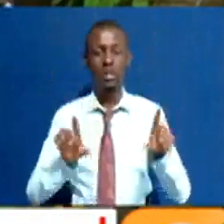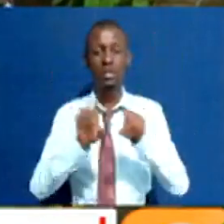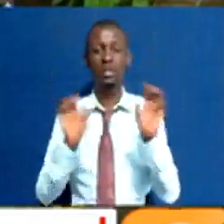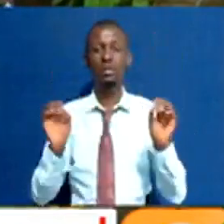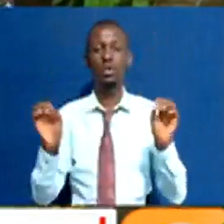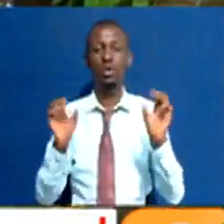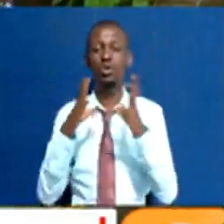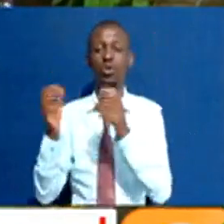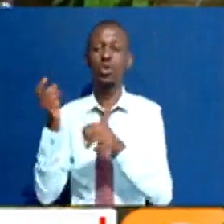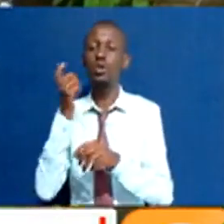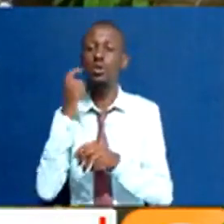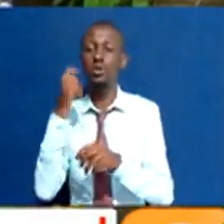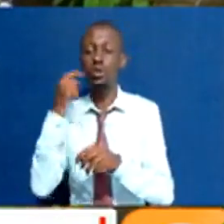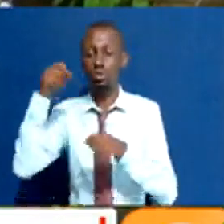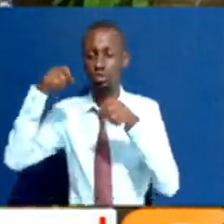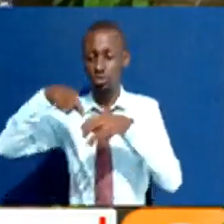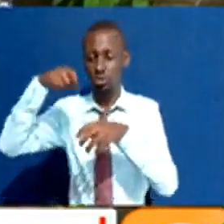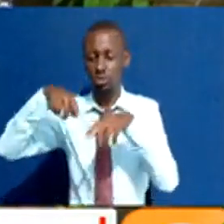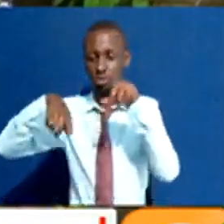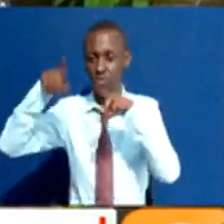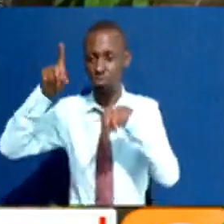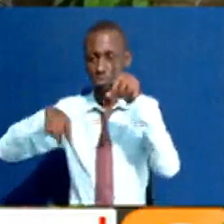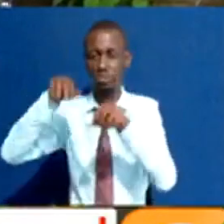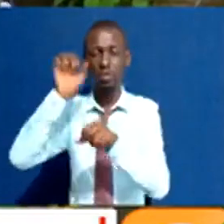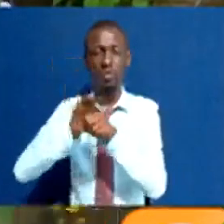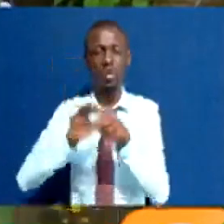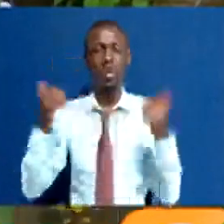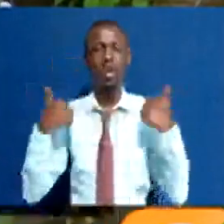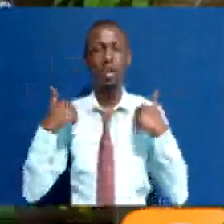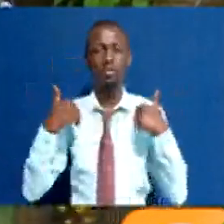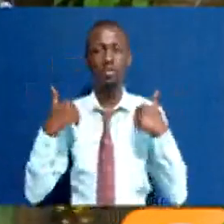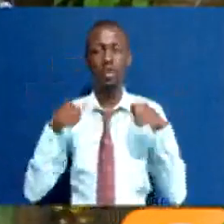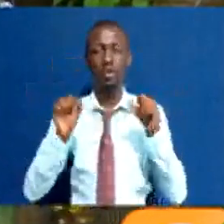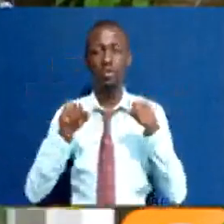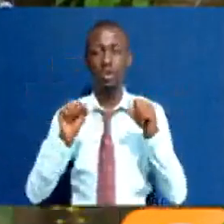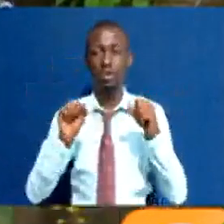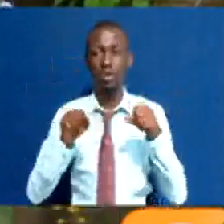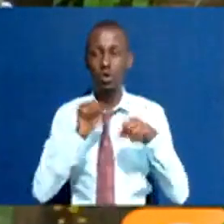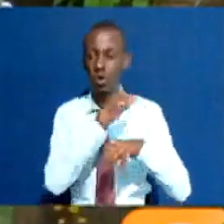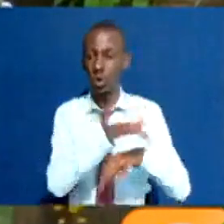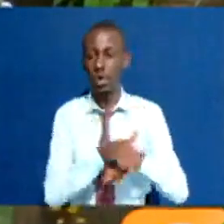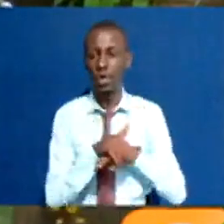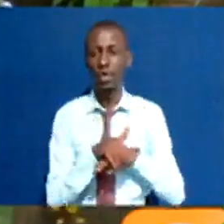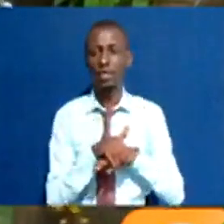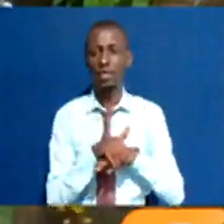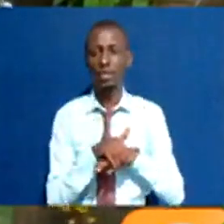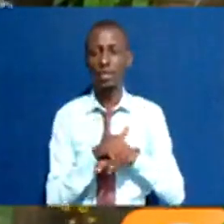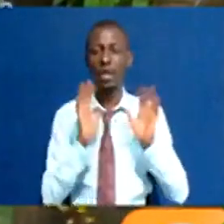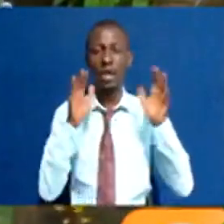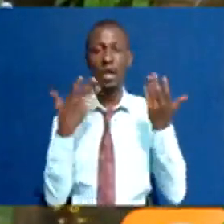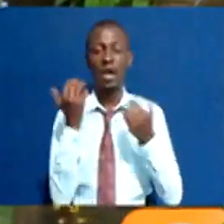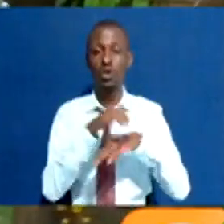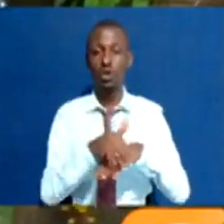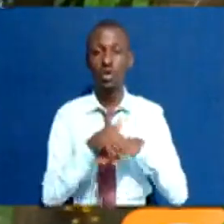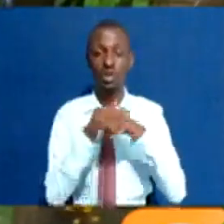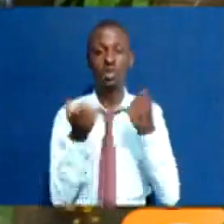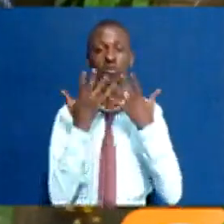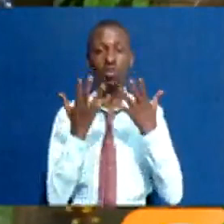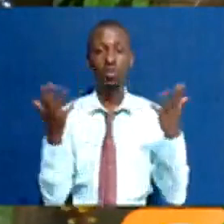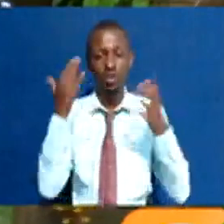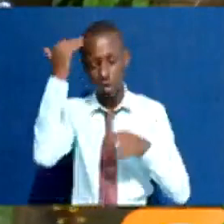shop and find that there are many varieties available. You have to be able to afford those. And part of being able to afford those is knowing